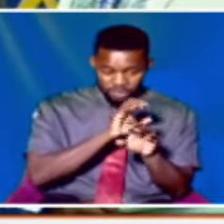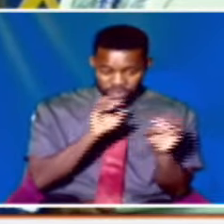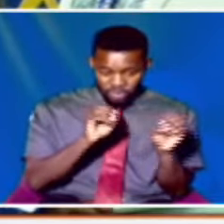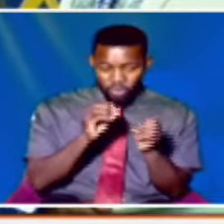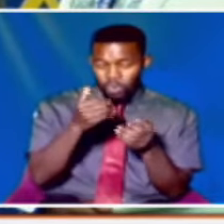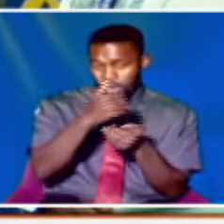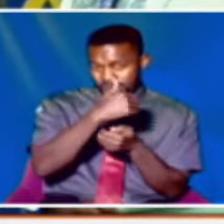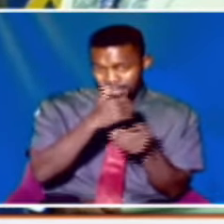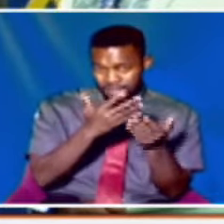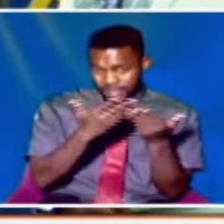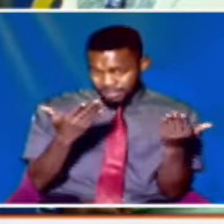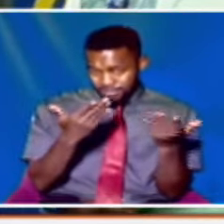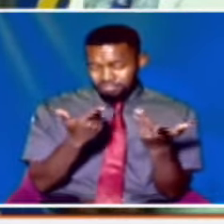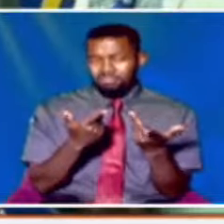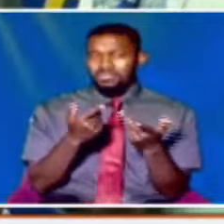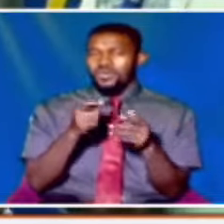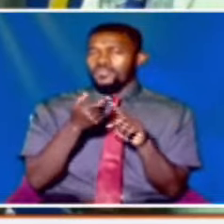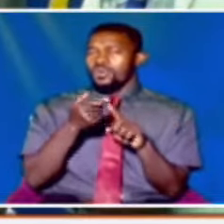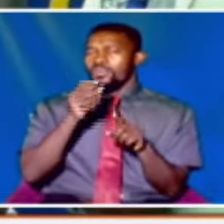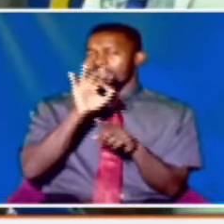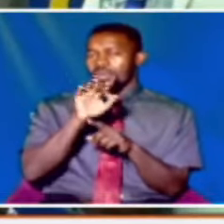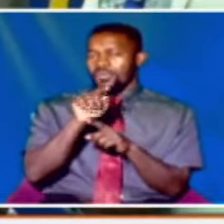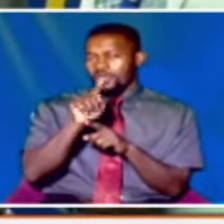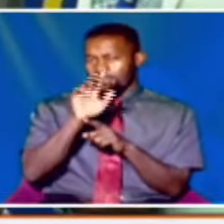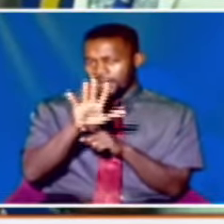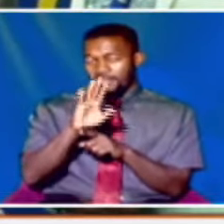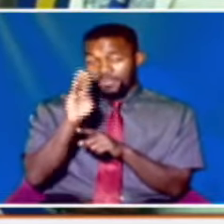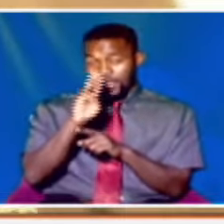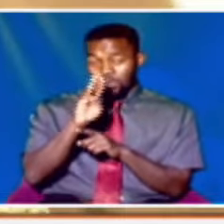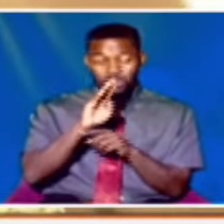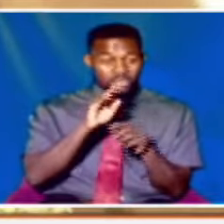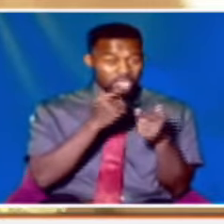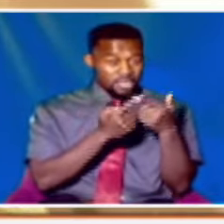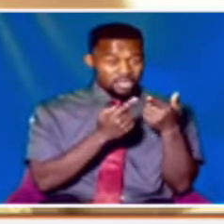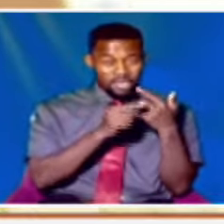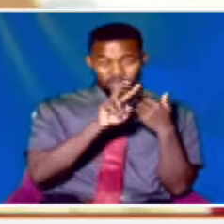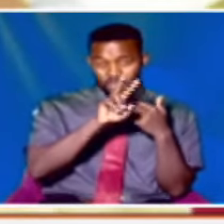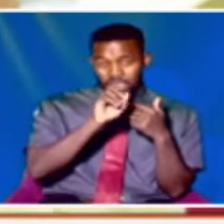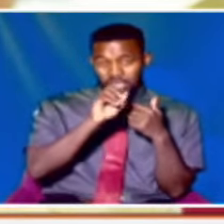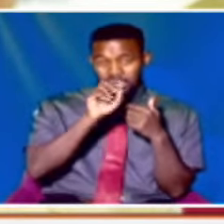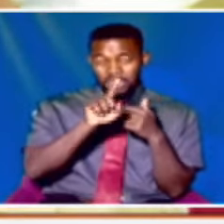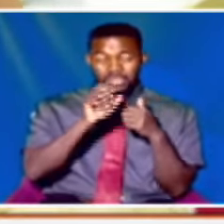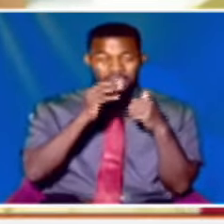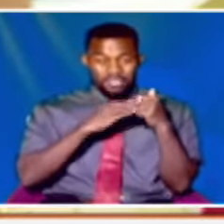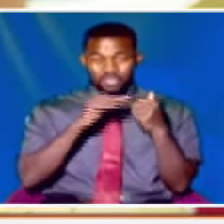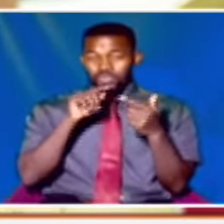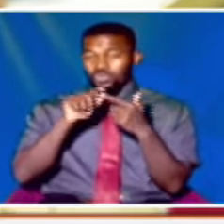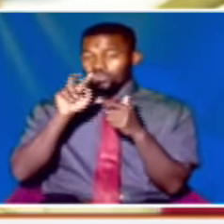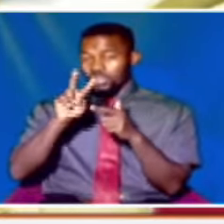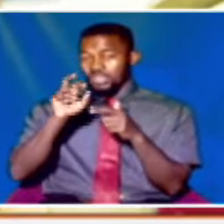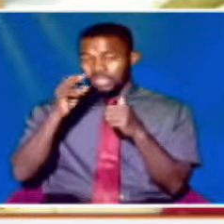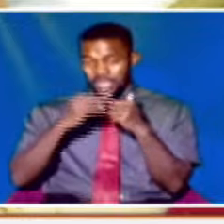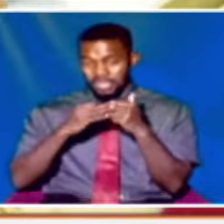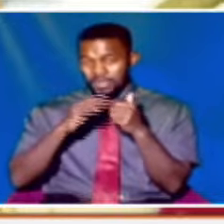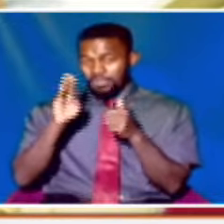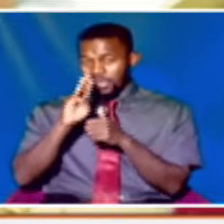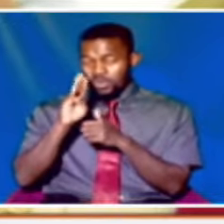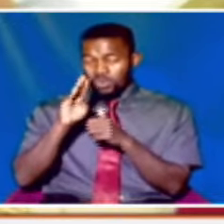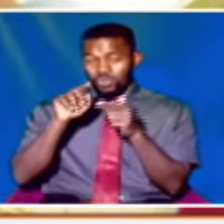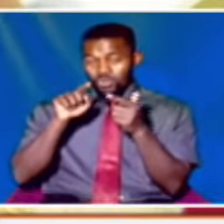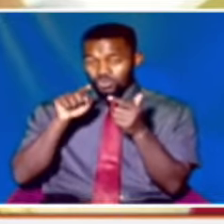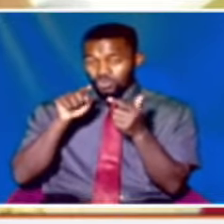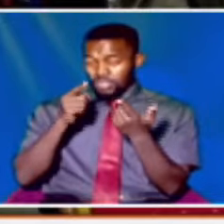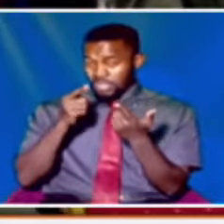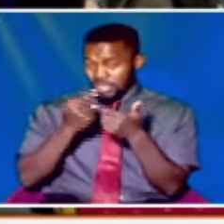increased from 3.5 billion shillings in 2018 to 28 billion shillings in 2023. The value